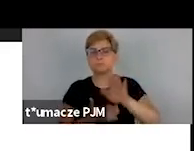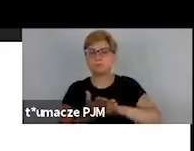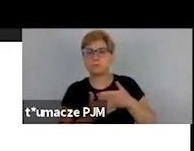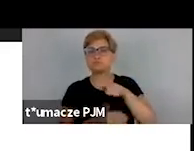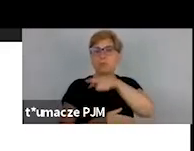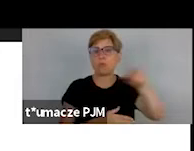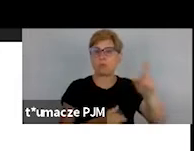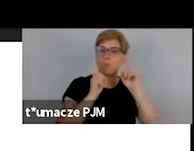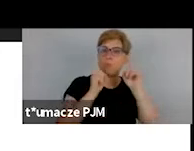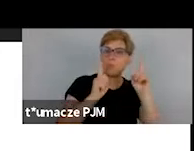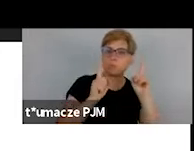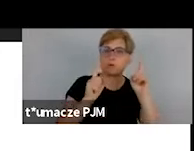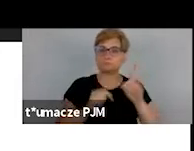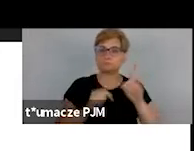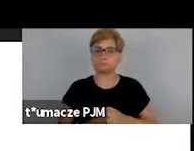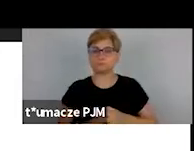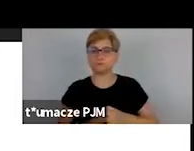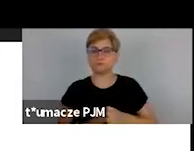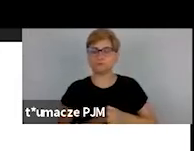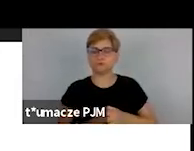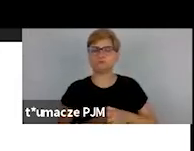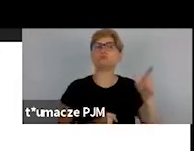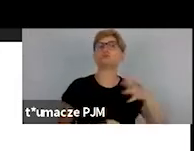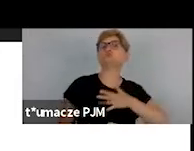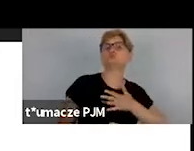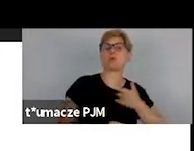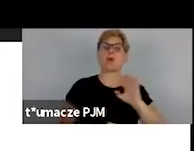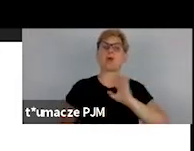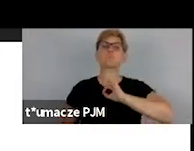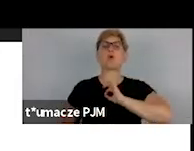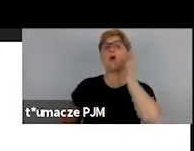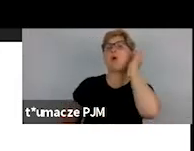just over 3/4 of the men held sexually entitled views,